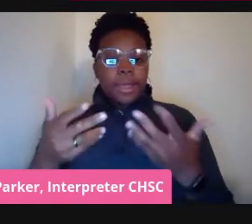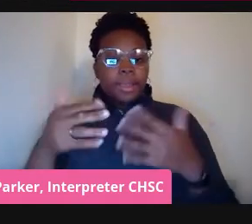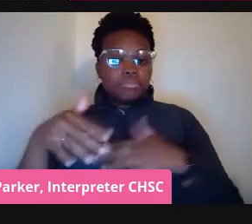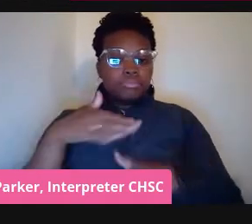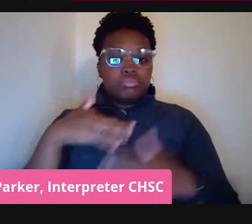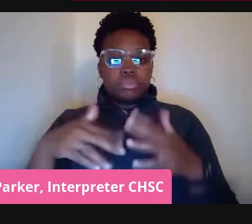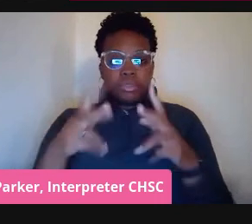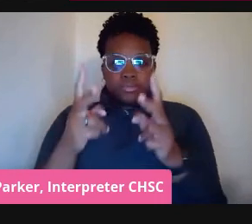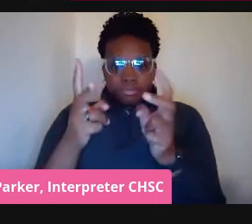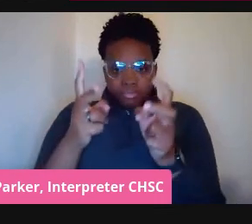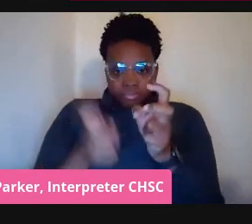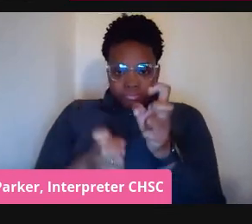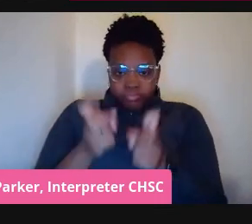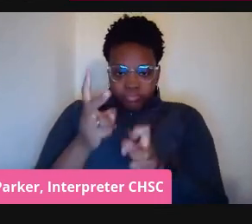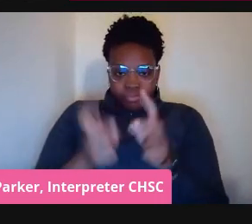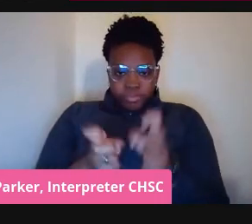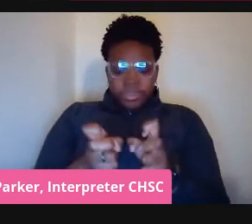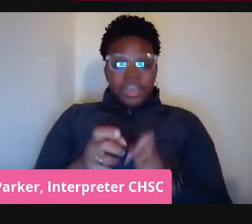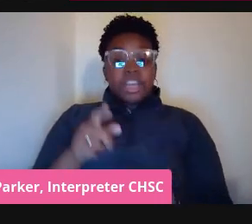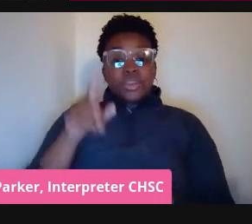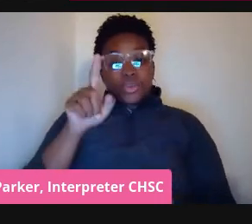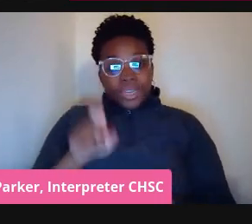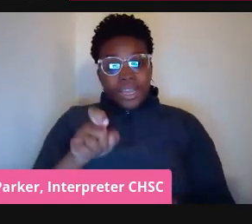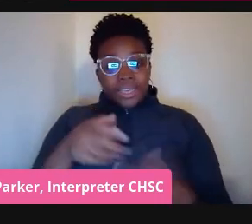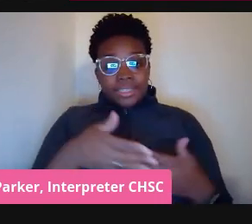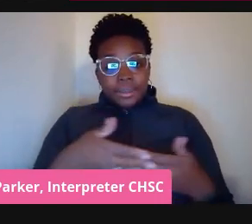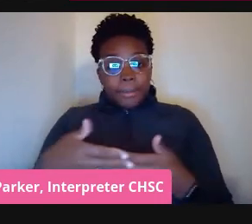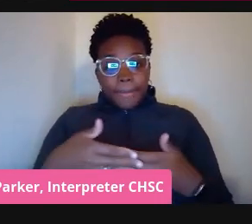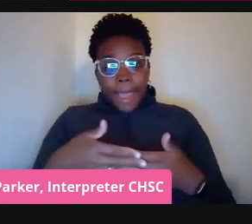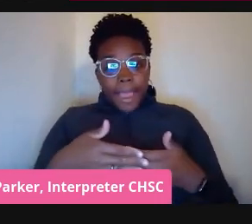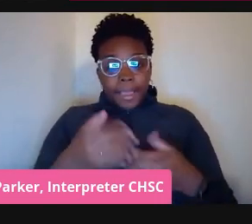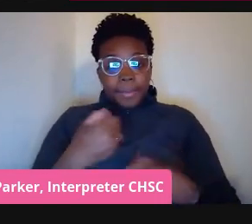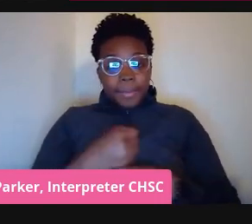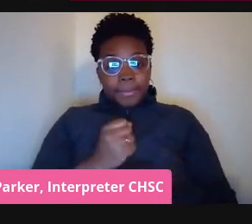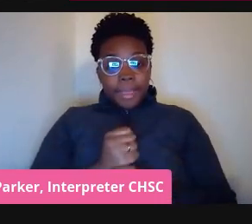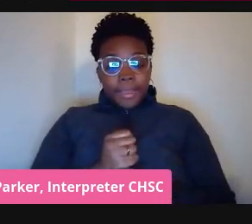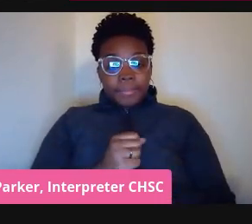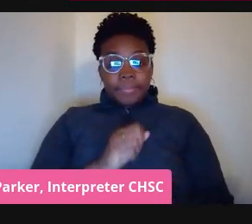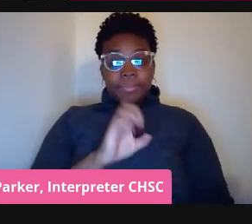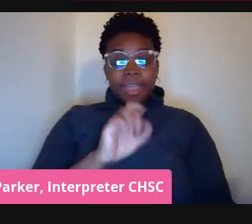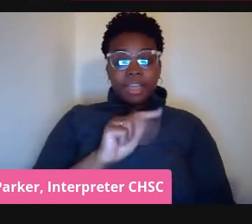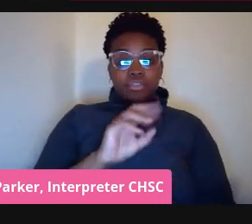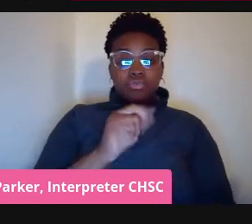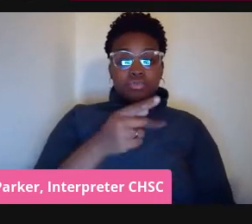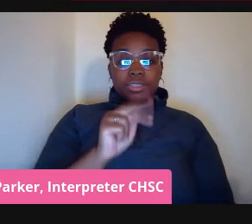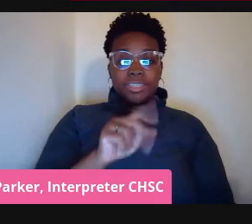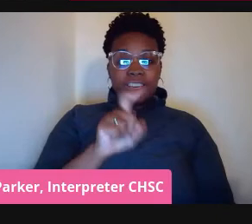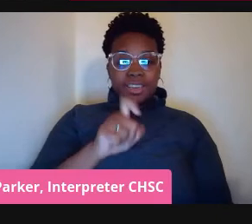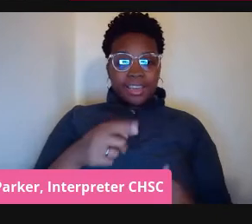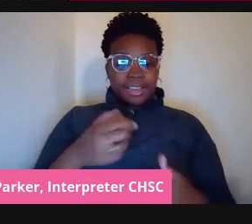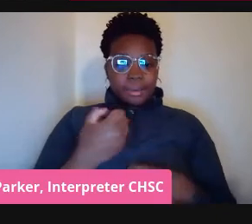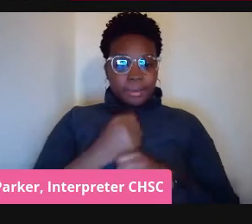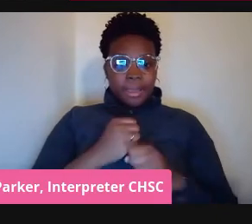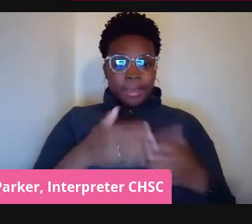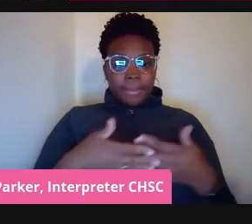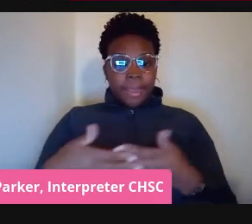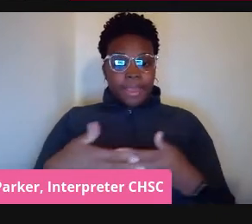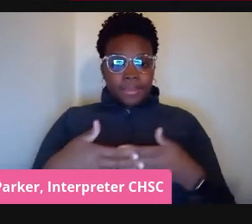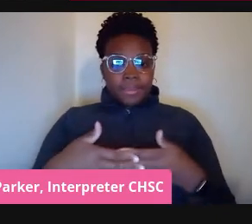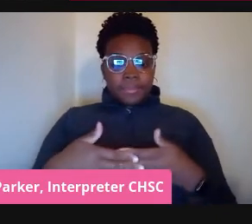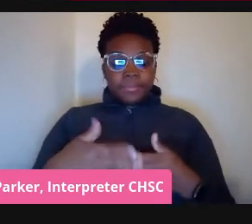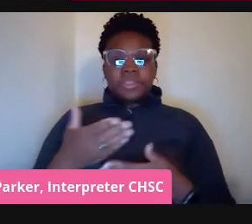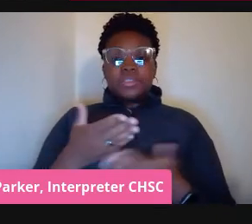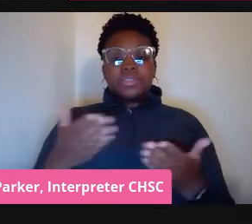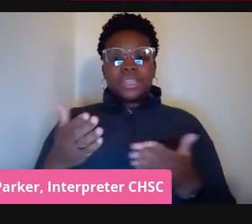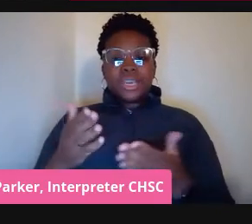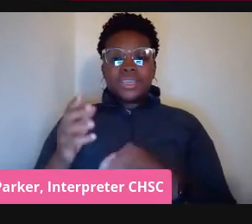those things are needed to make a baby, you know? Mm-hmm. So progesterone is needed to make a baby. So so the things that the fibroids are